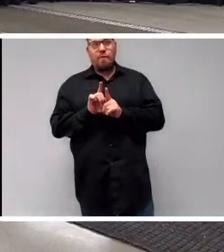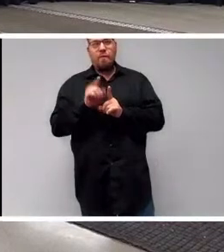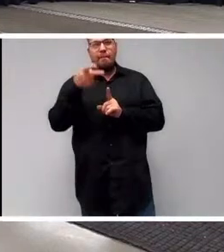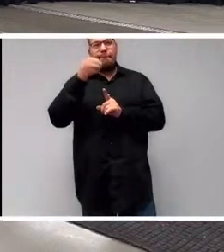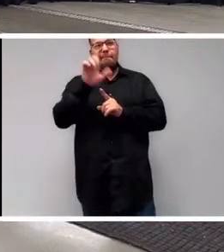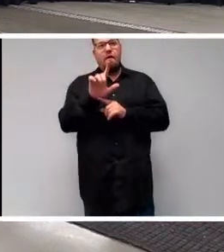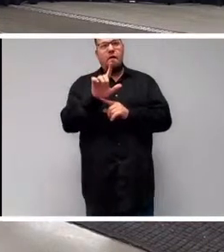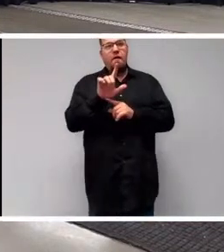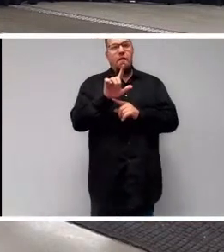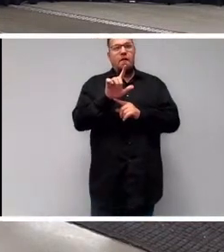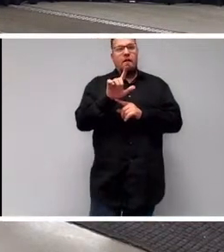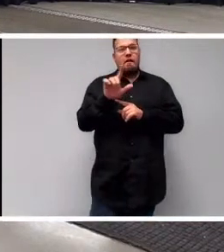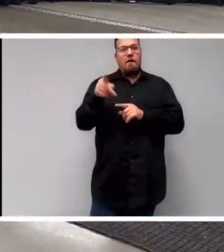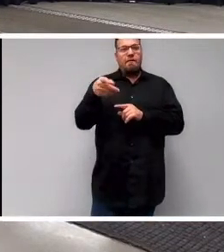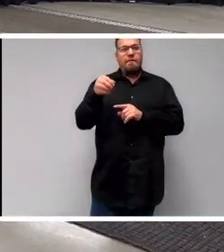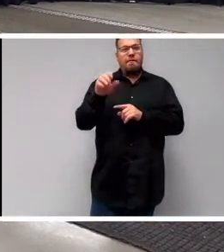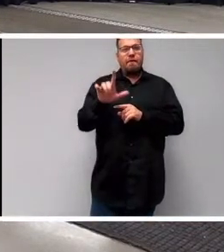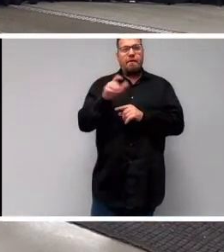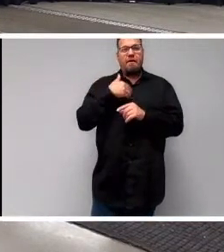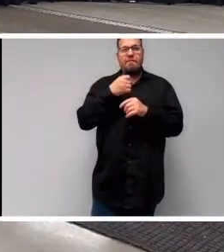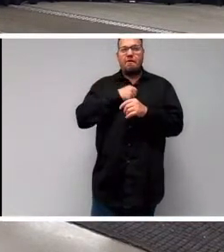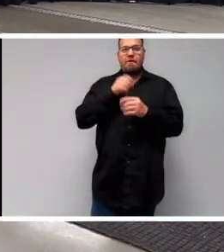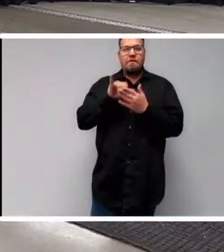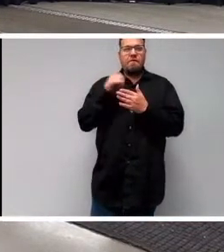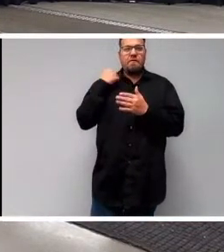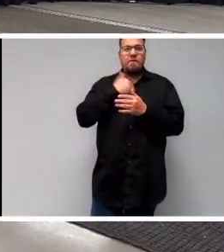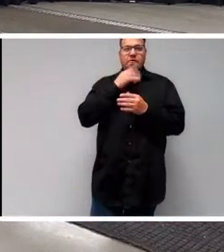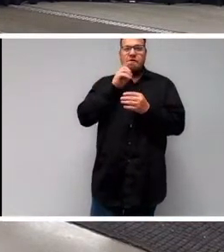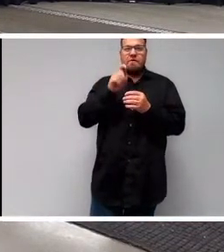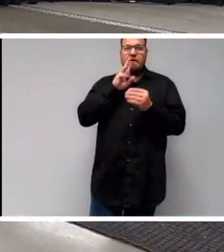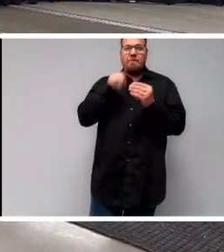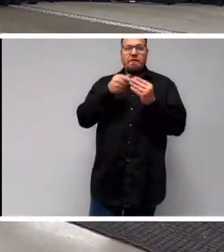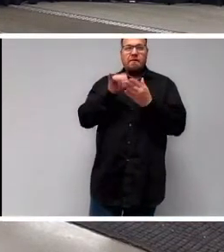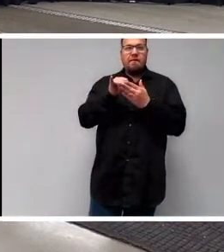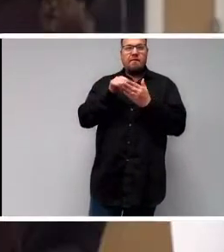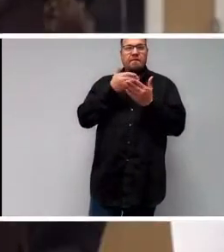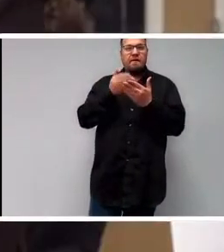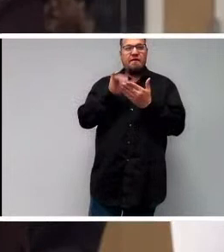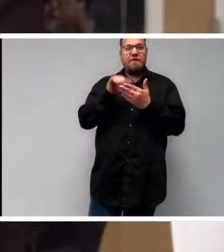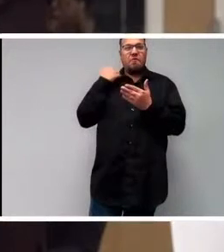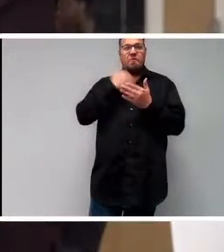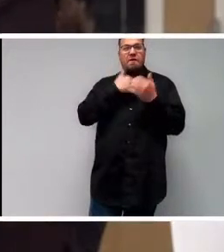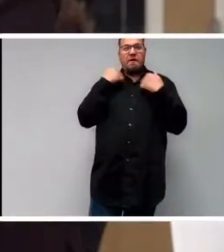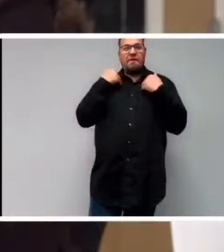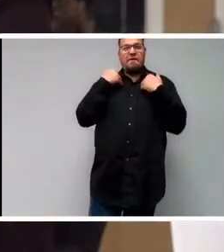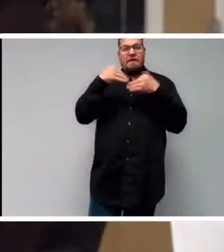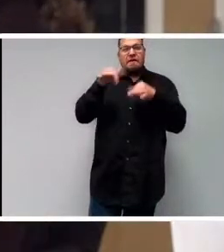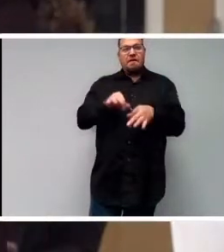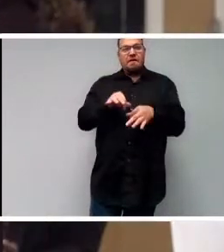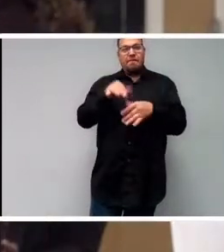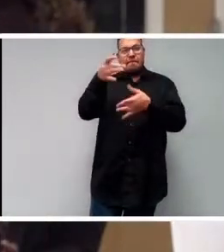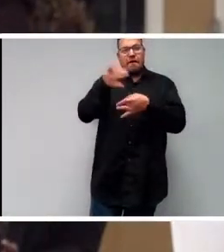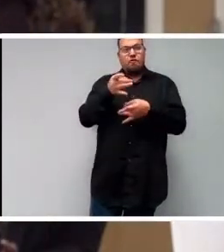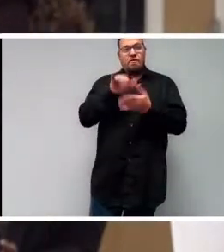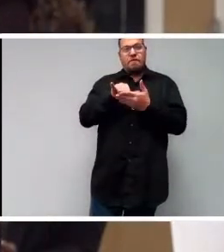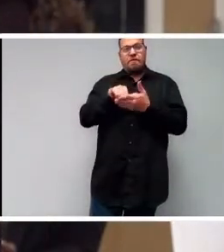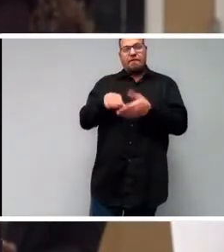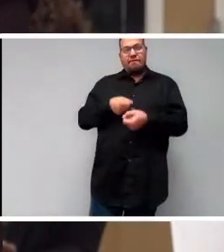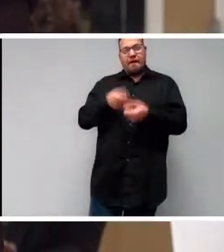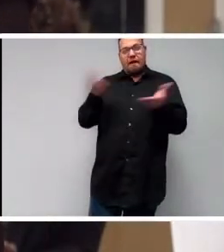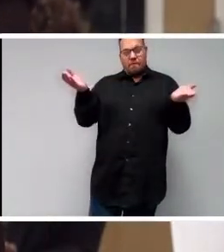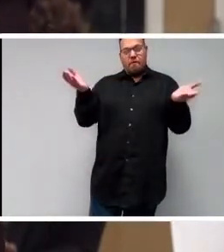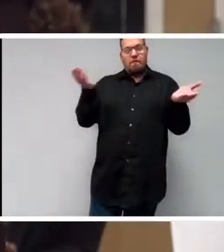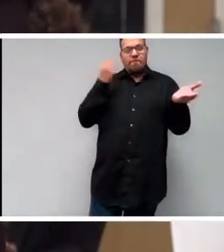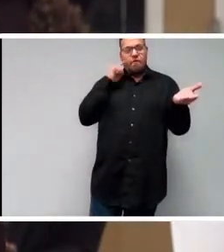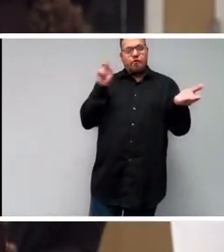I apologize, we should have gone over the fact that we do have detailed binders that are available for your